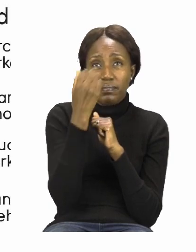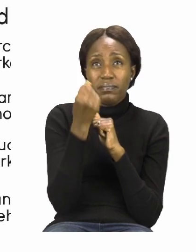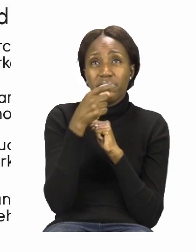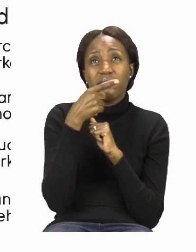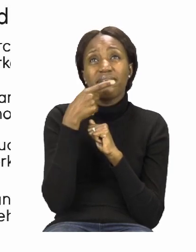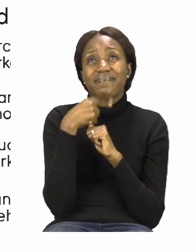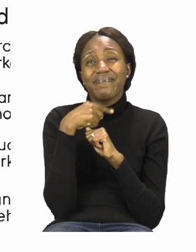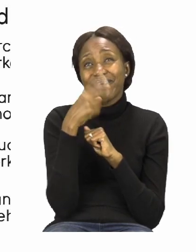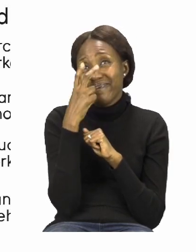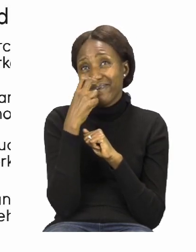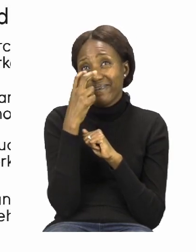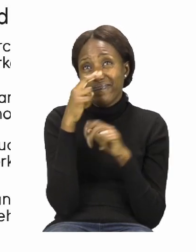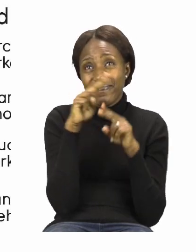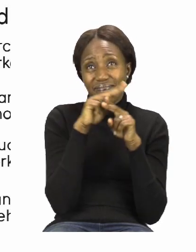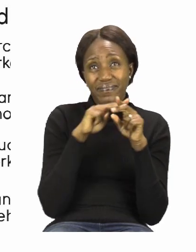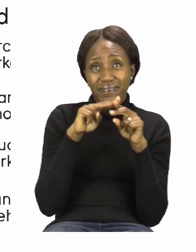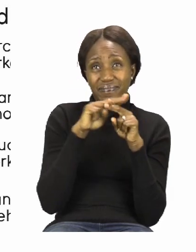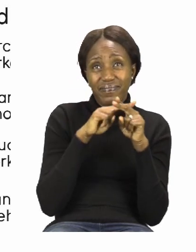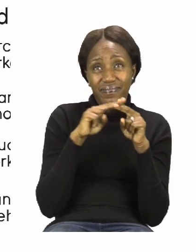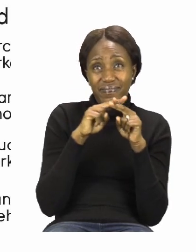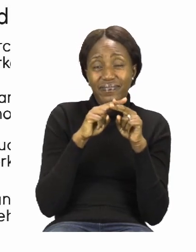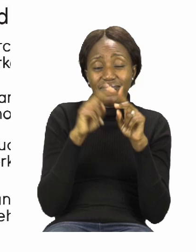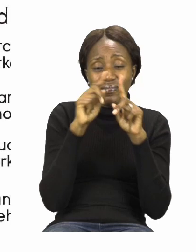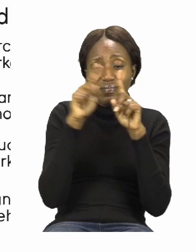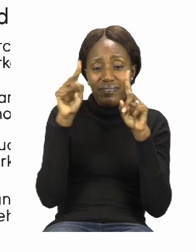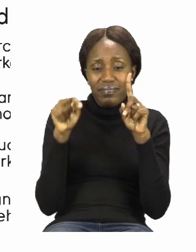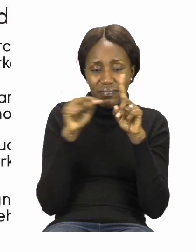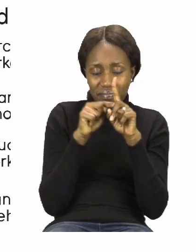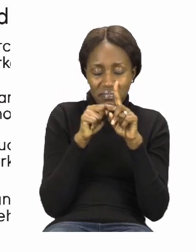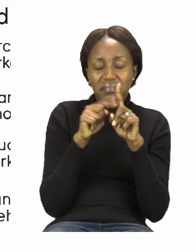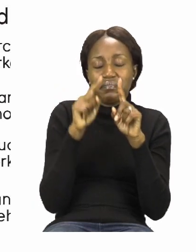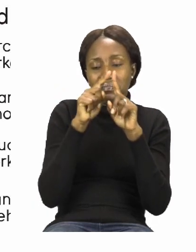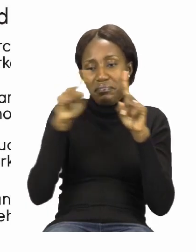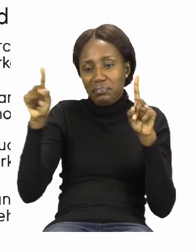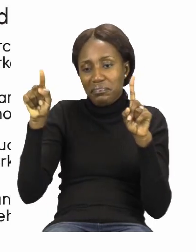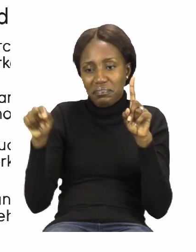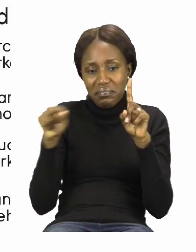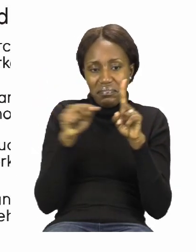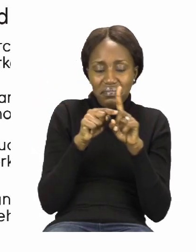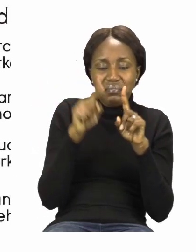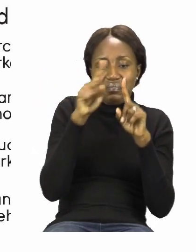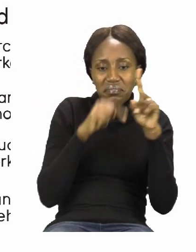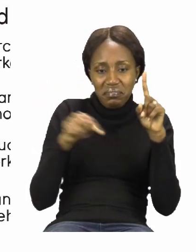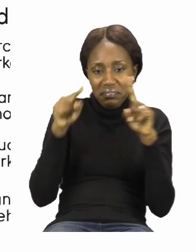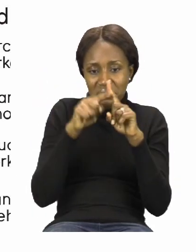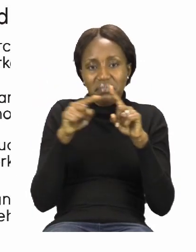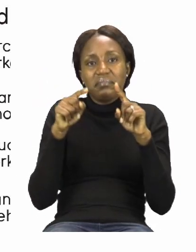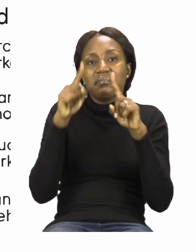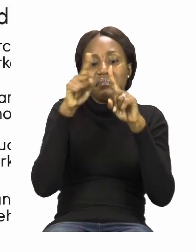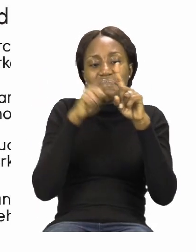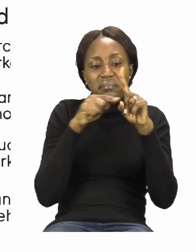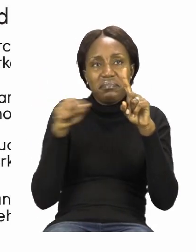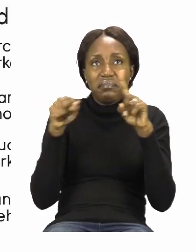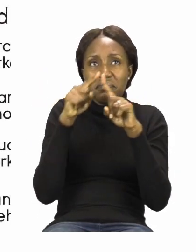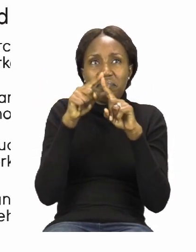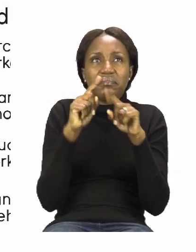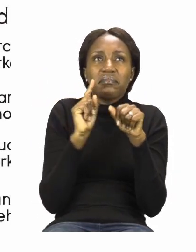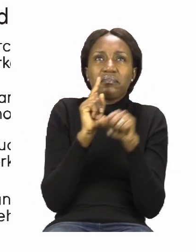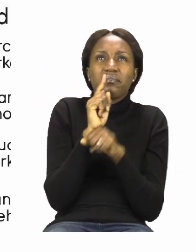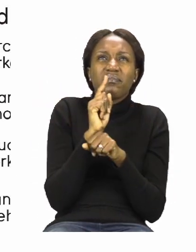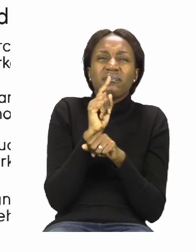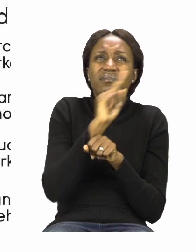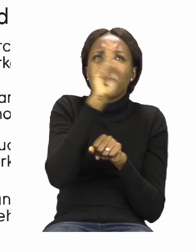is made out of shapes. So we need to answer the questions. The first one says,